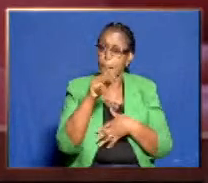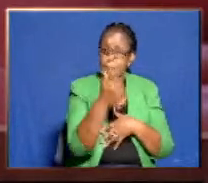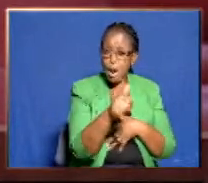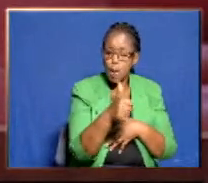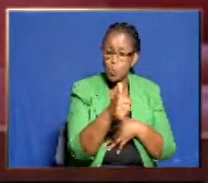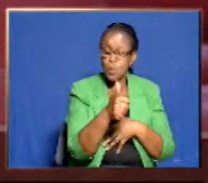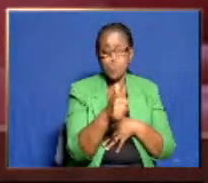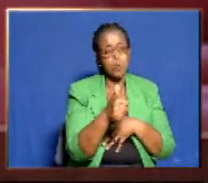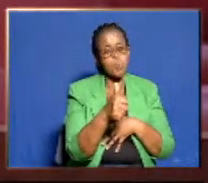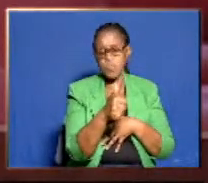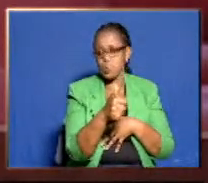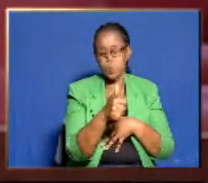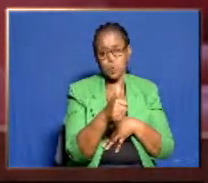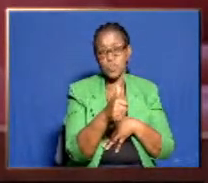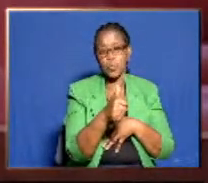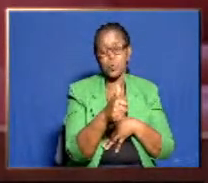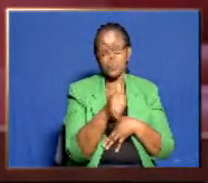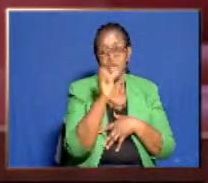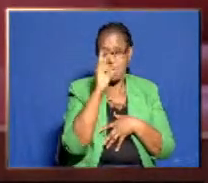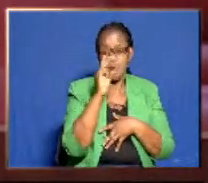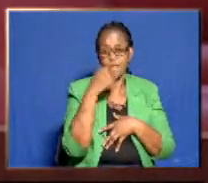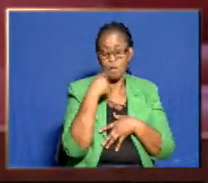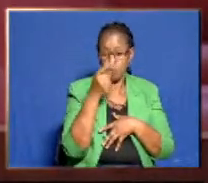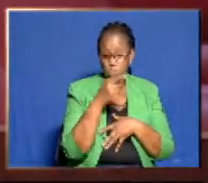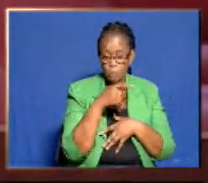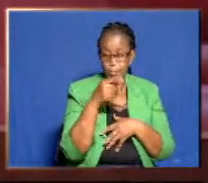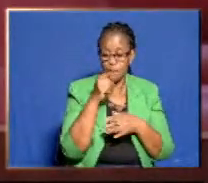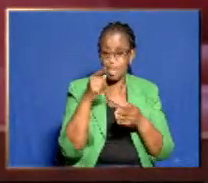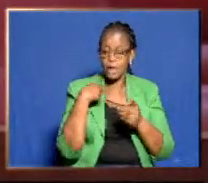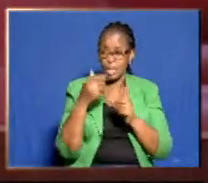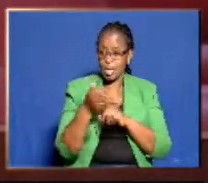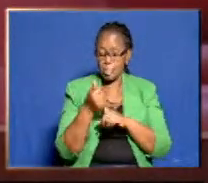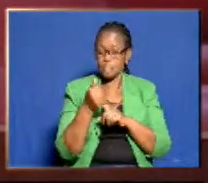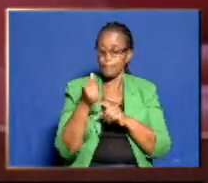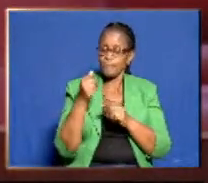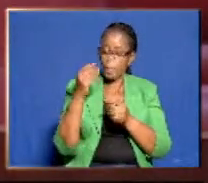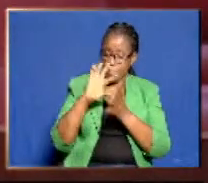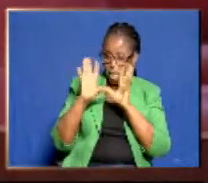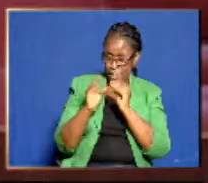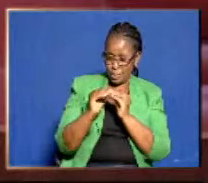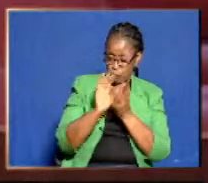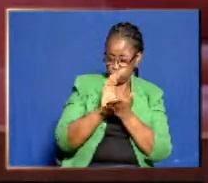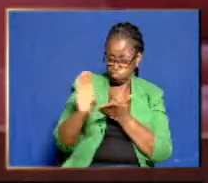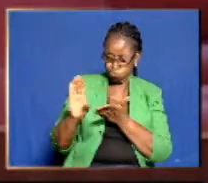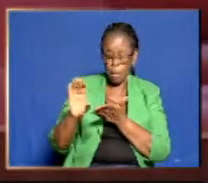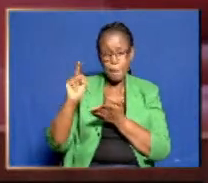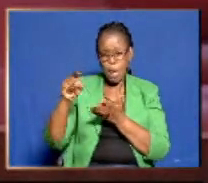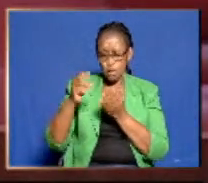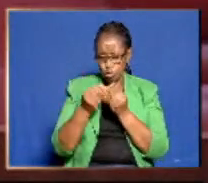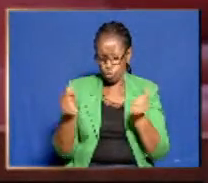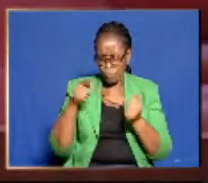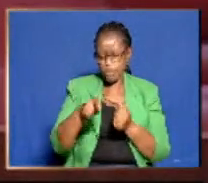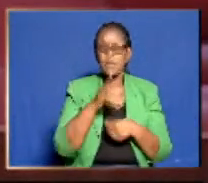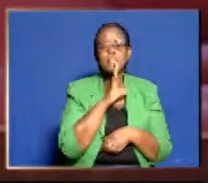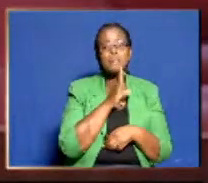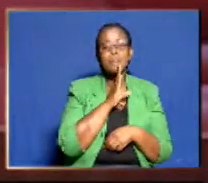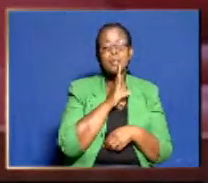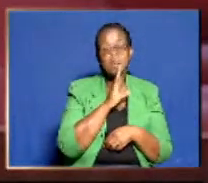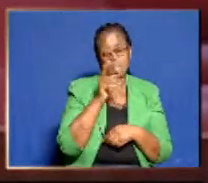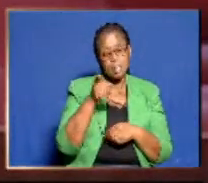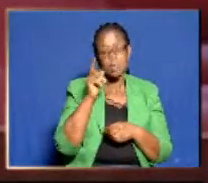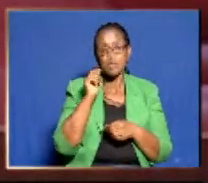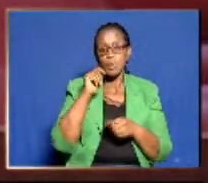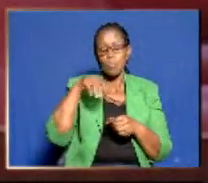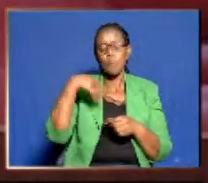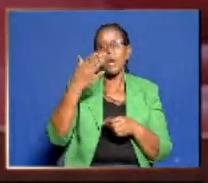first charge whenever they will get their budget will be this pending bill. Consequently, that will reduce the money they have